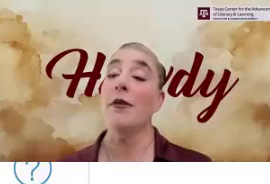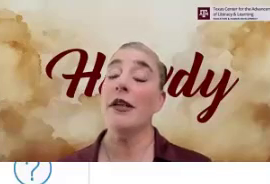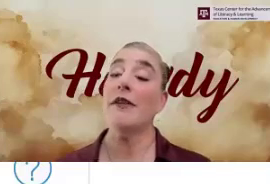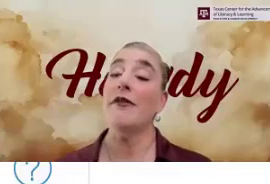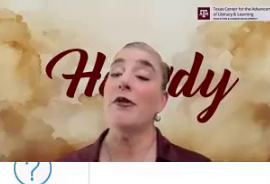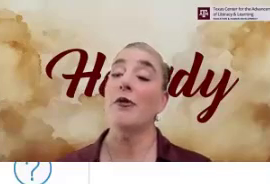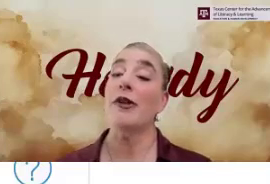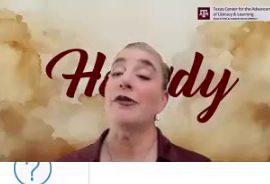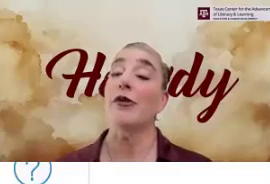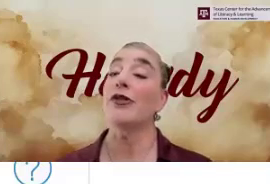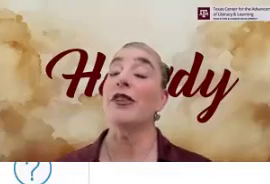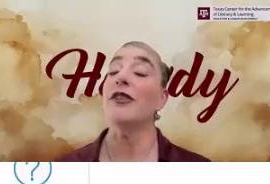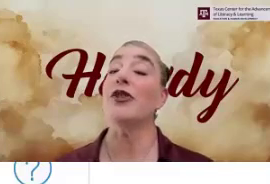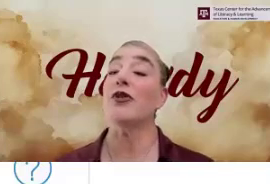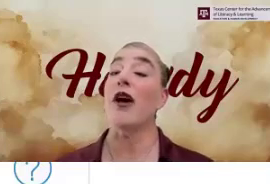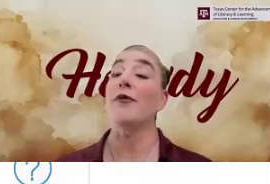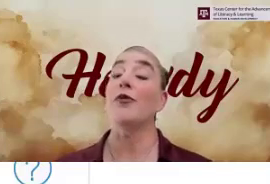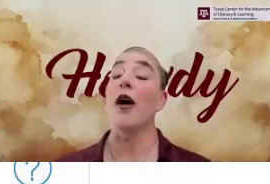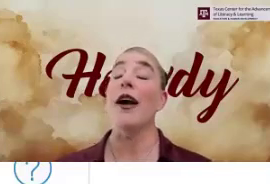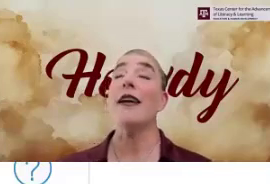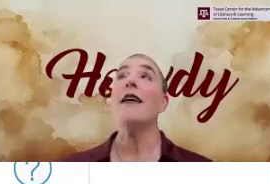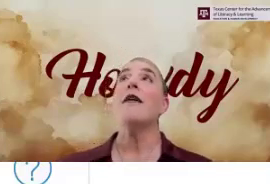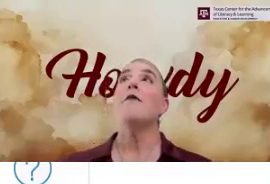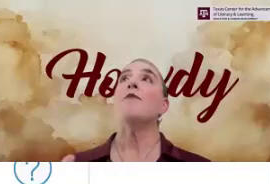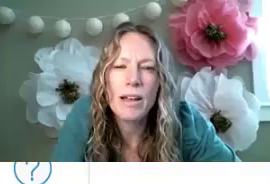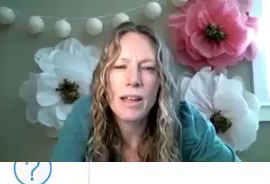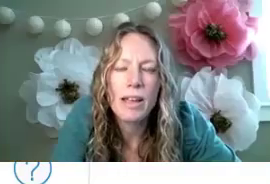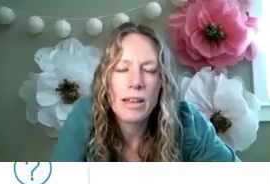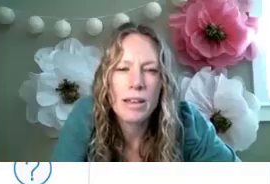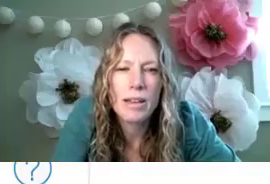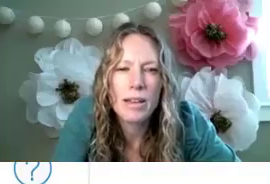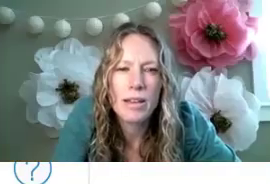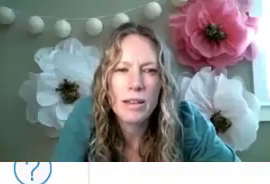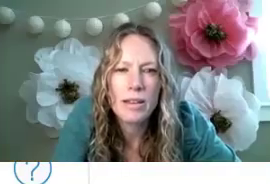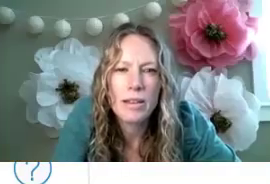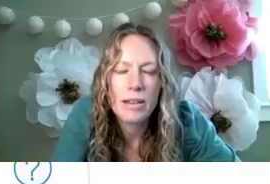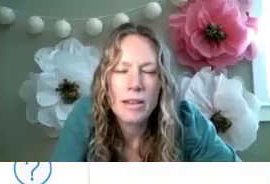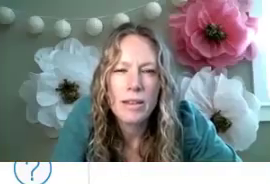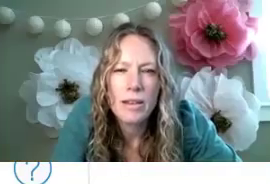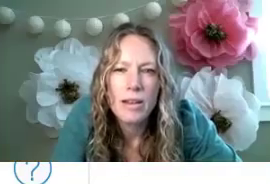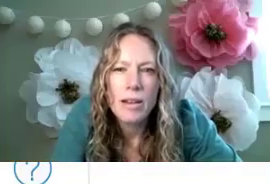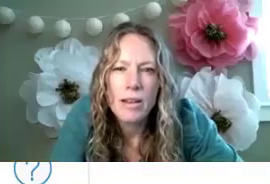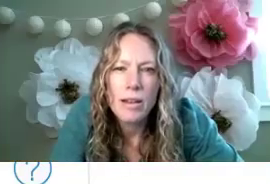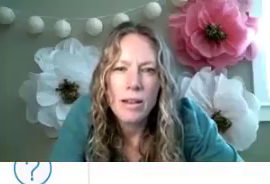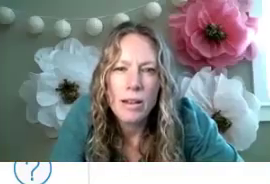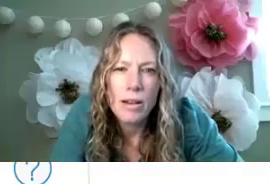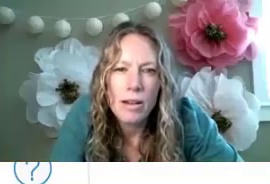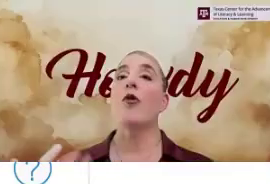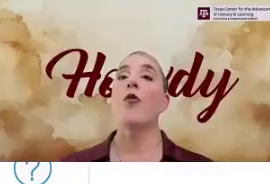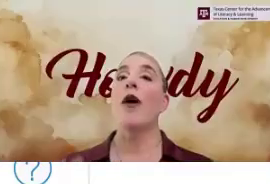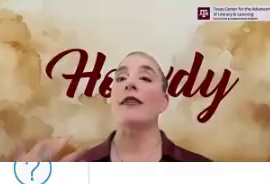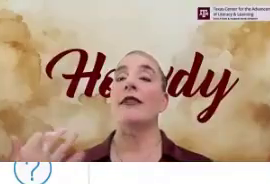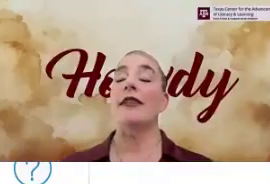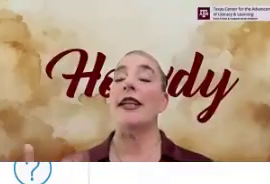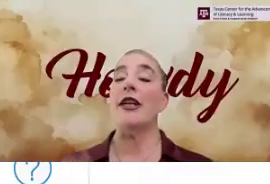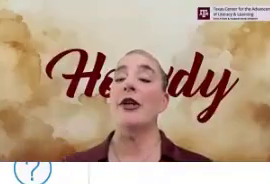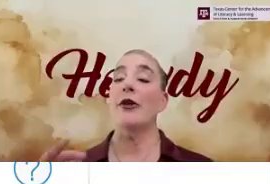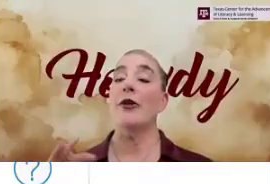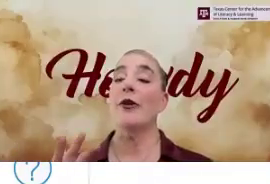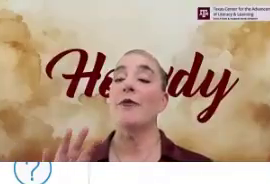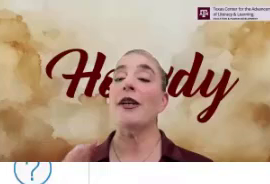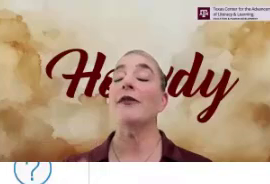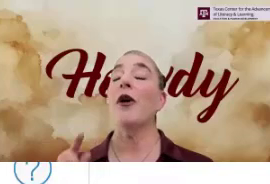but I'm going to give you a resource that describes why. Okay. But I keep going back to, they don't want